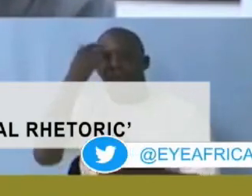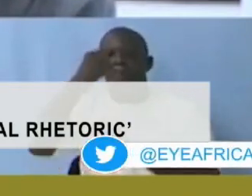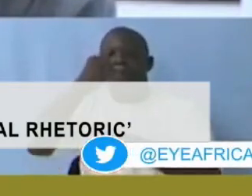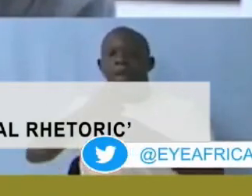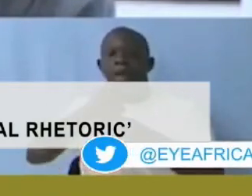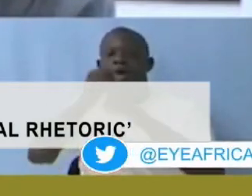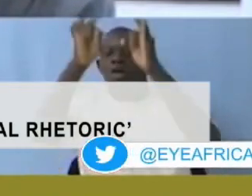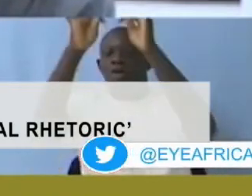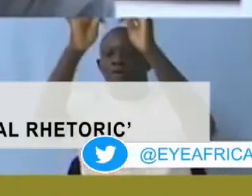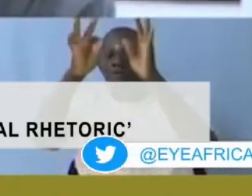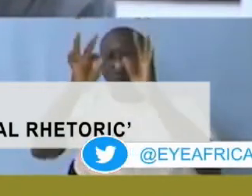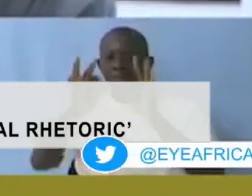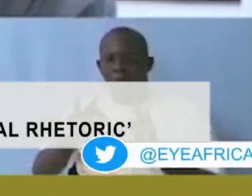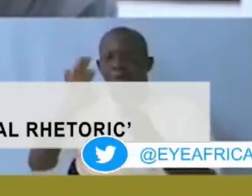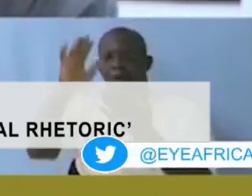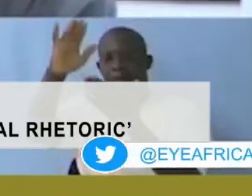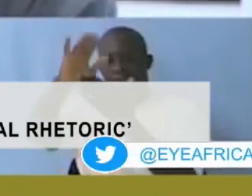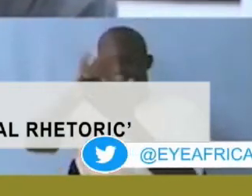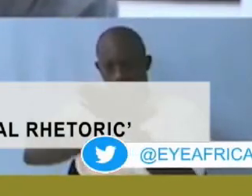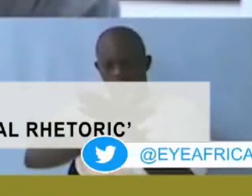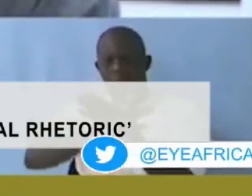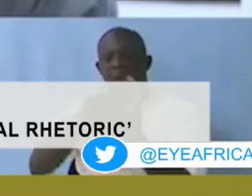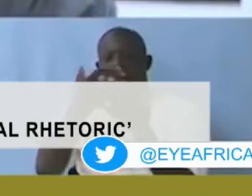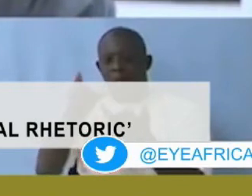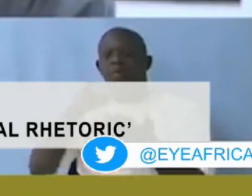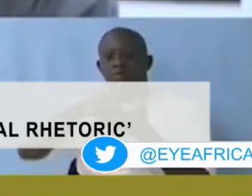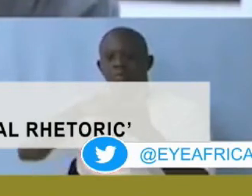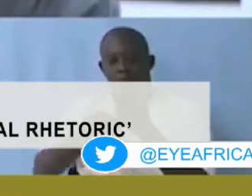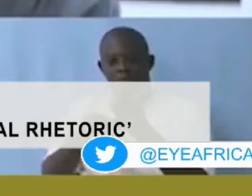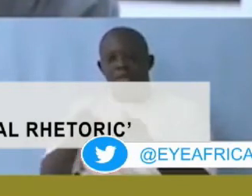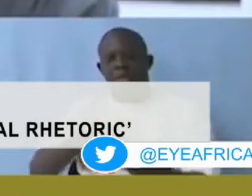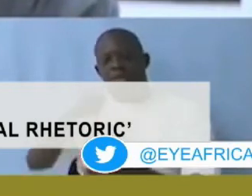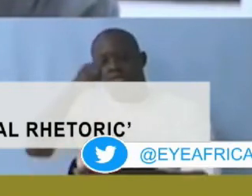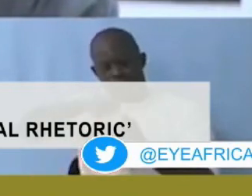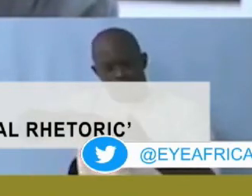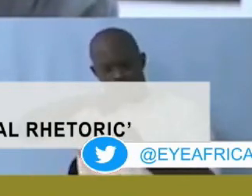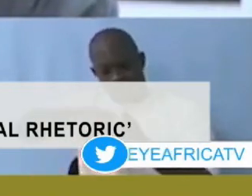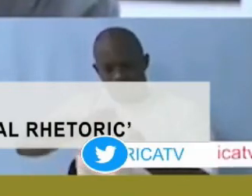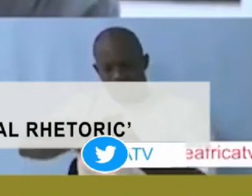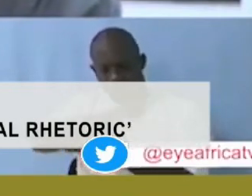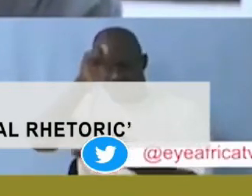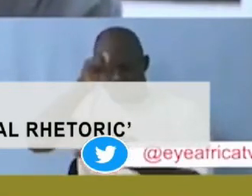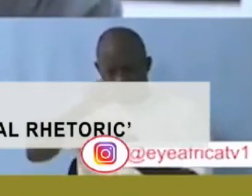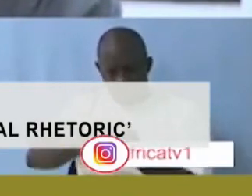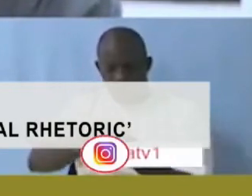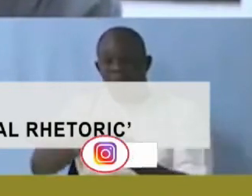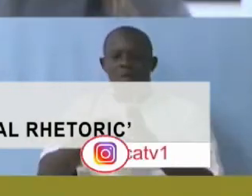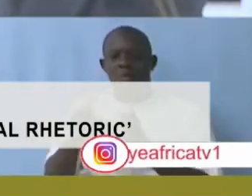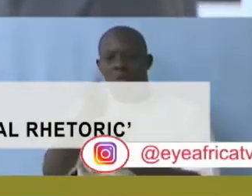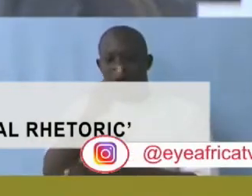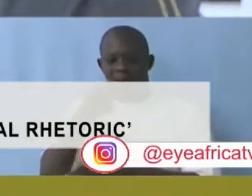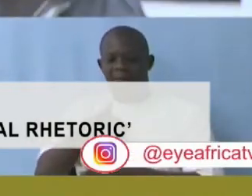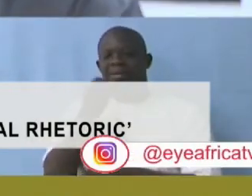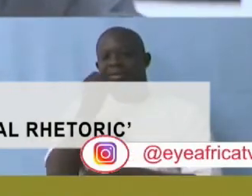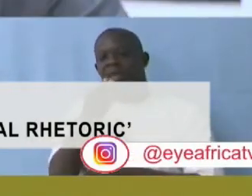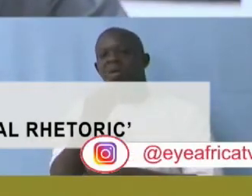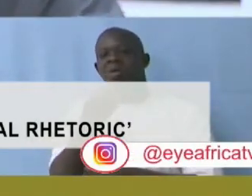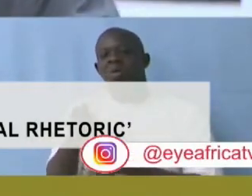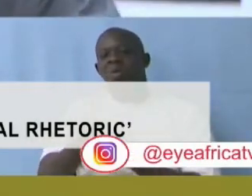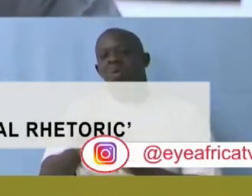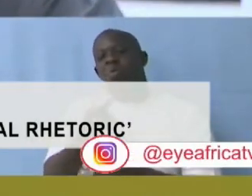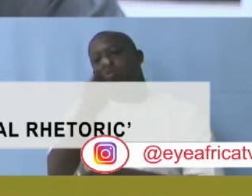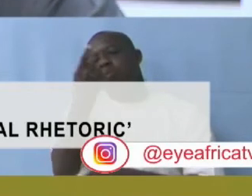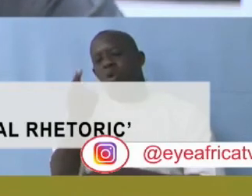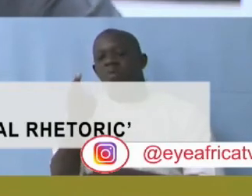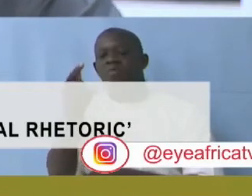form where they will have to sign that they are now leaving the cohort and move over. He